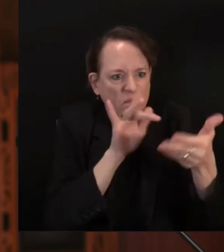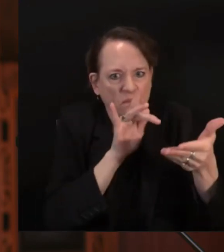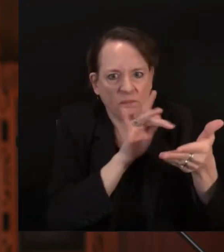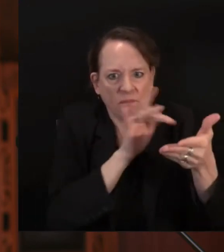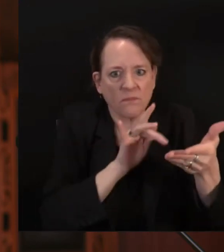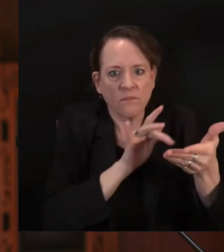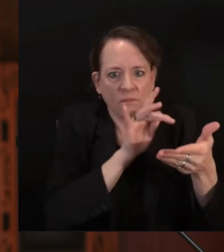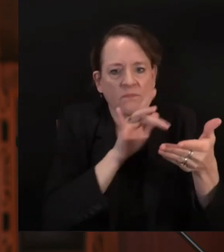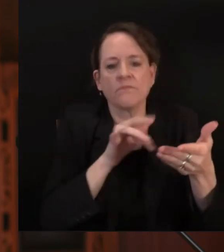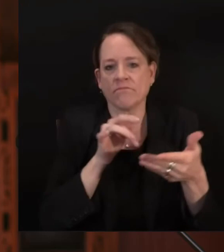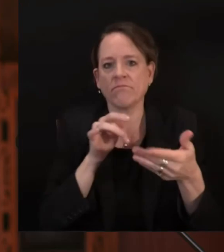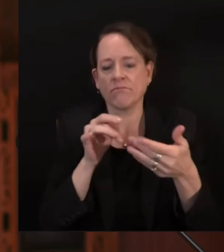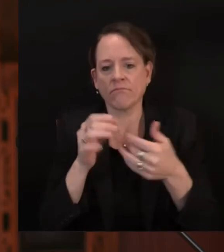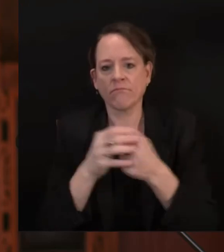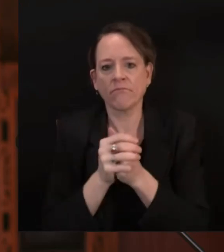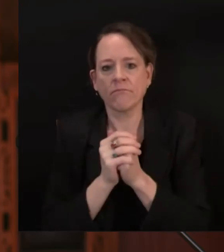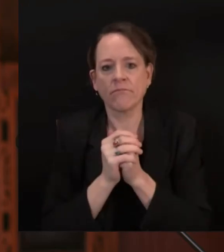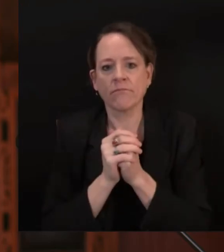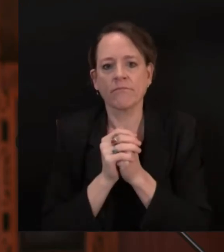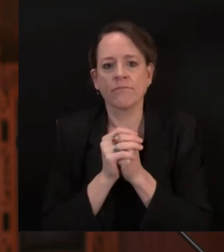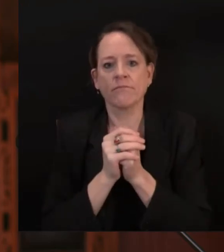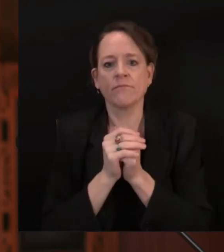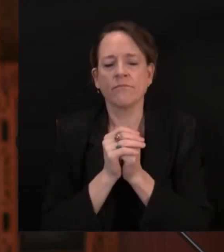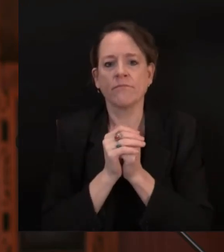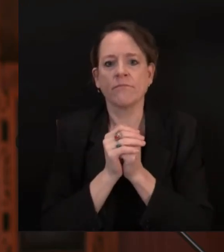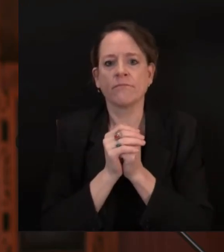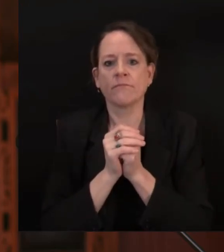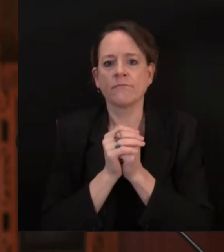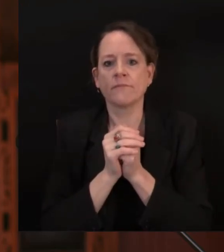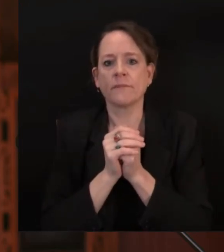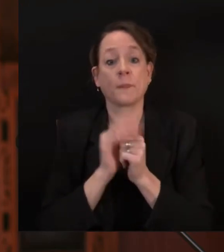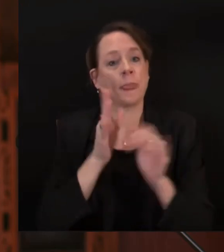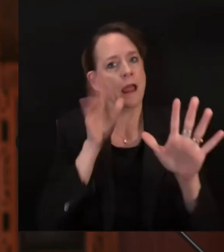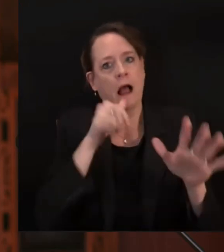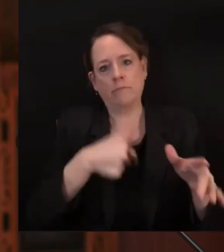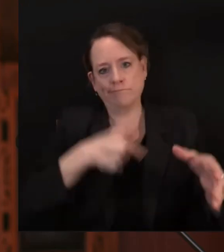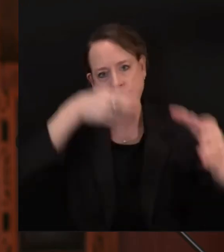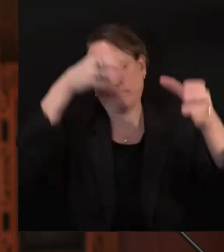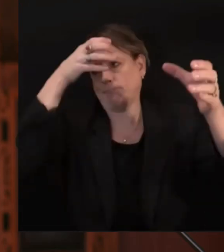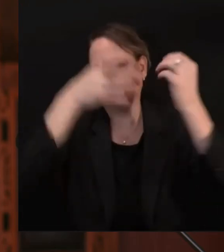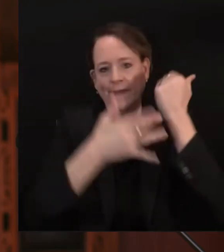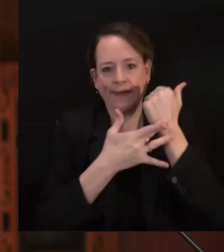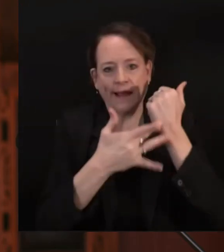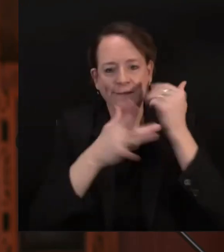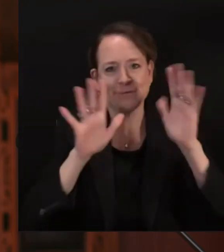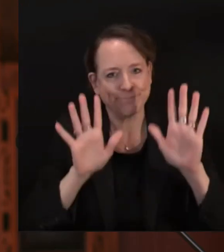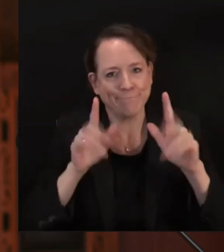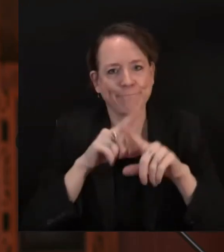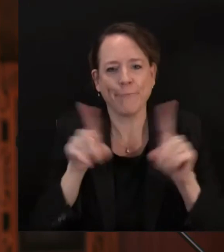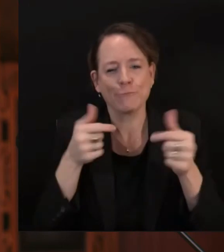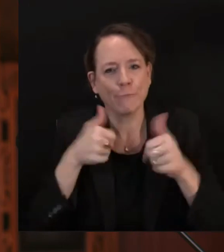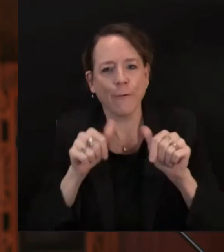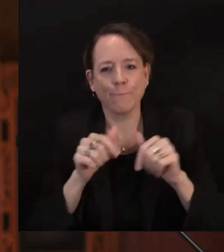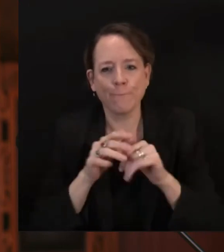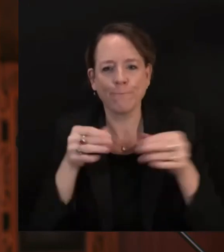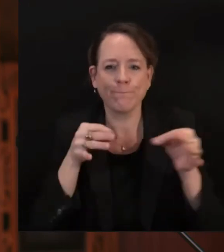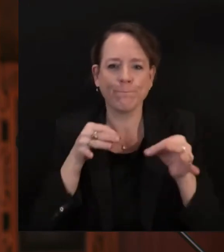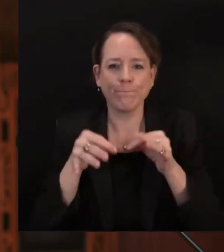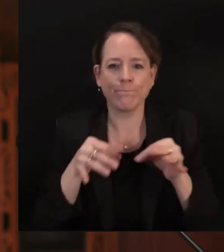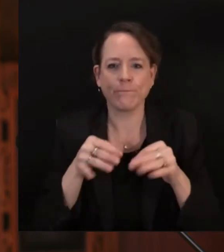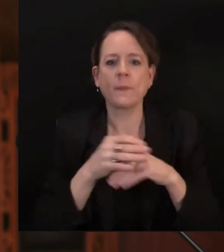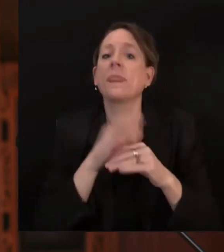so I will explain it like this. The app uses Bluetooth technology on your phone to detect when other phones are near it.